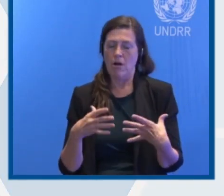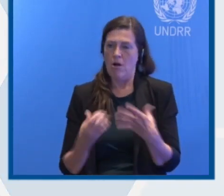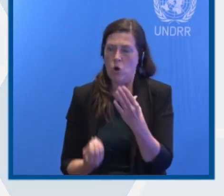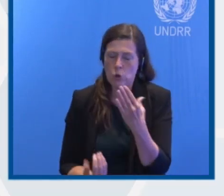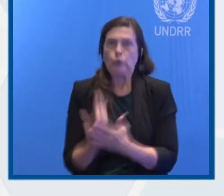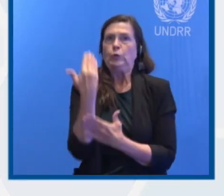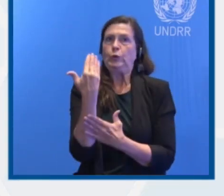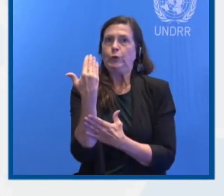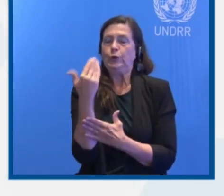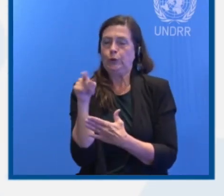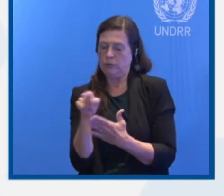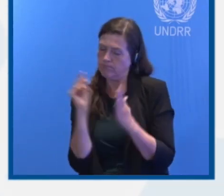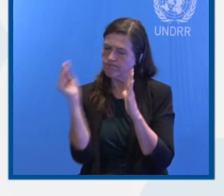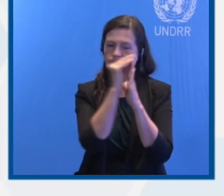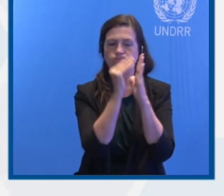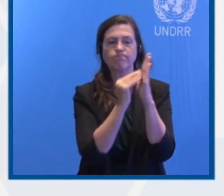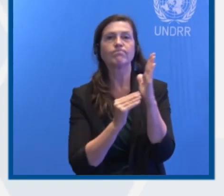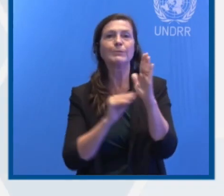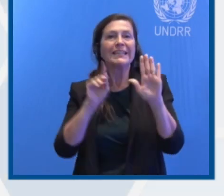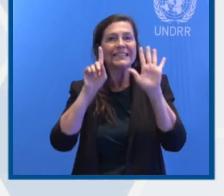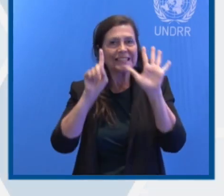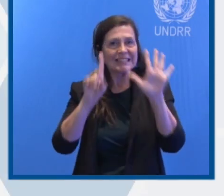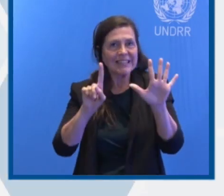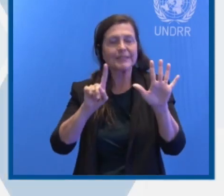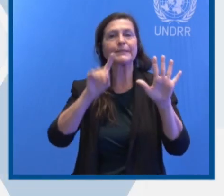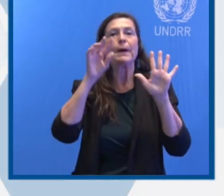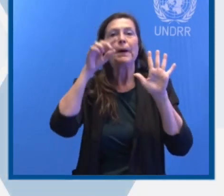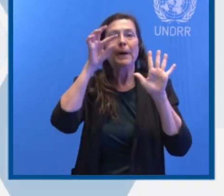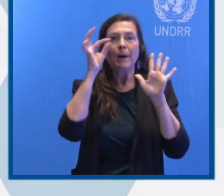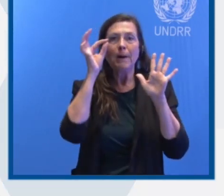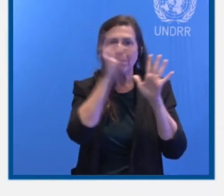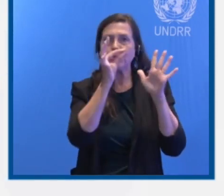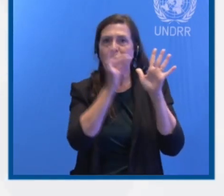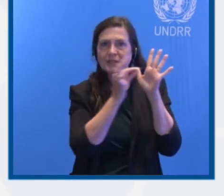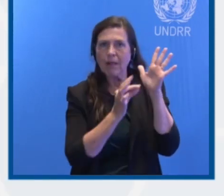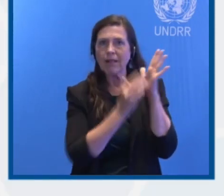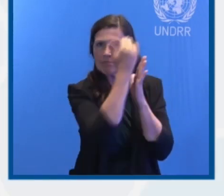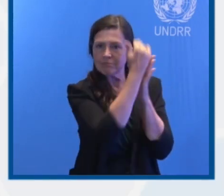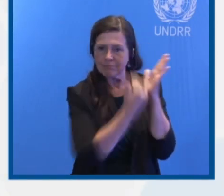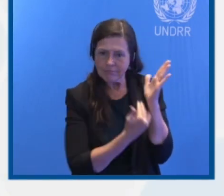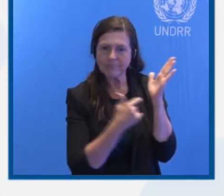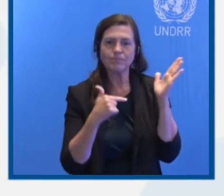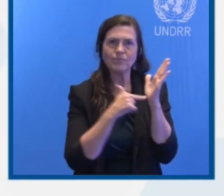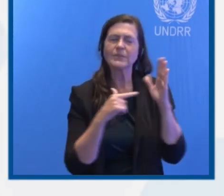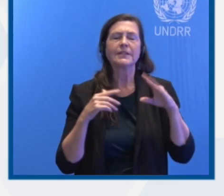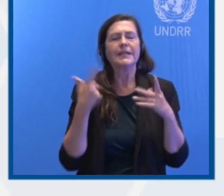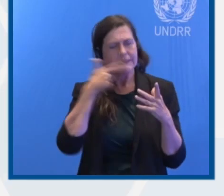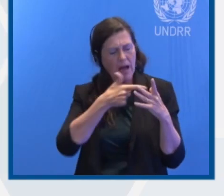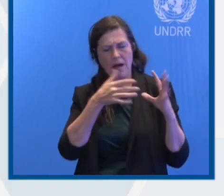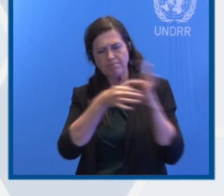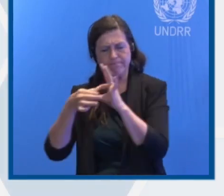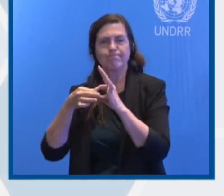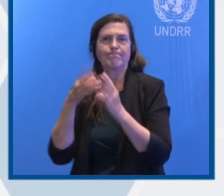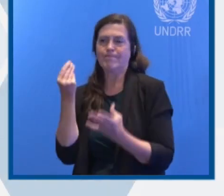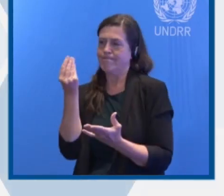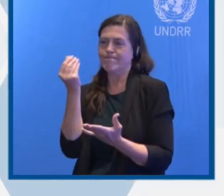6 principles that must underpin the movement towards investment in resilient infrastructure.